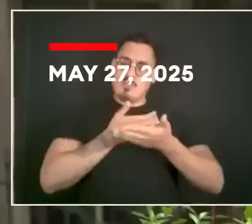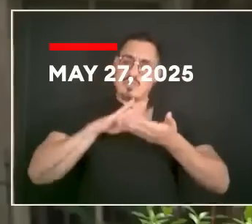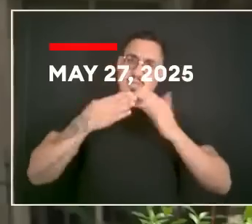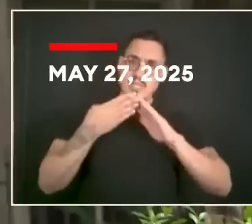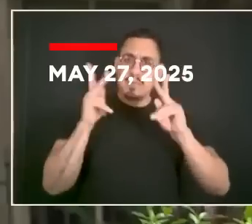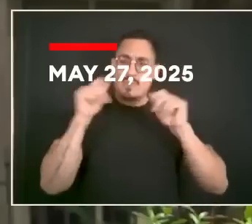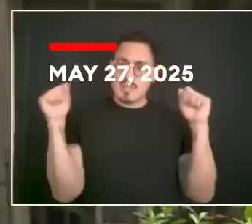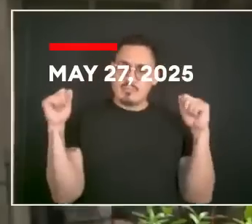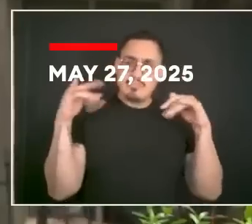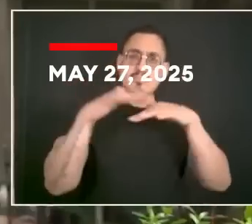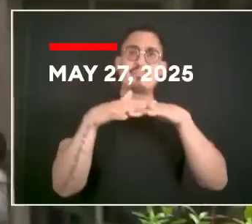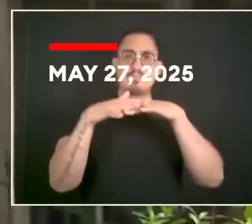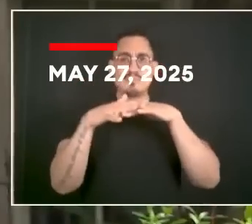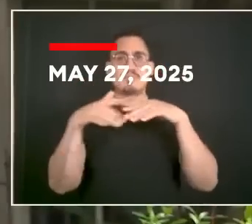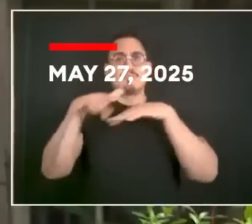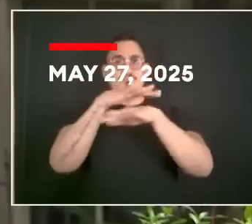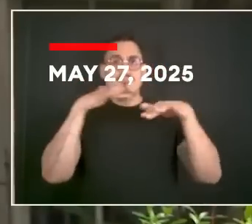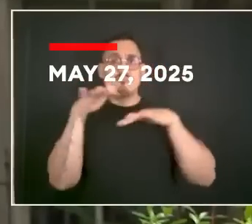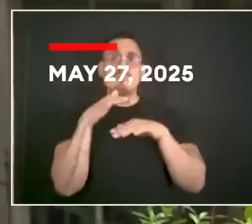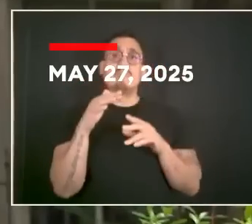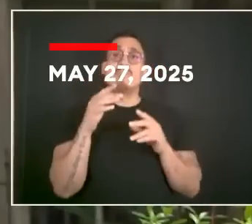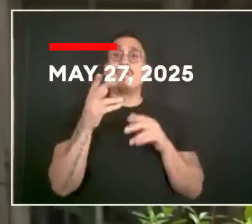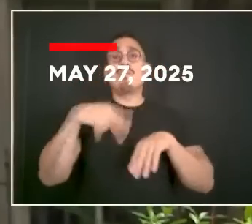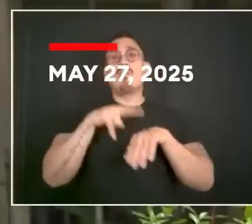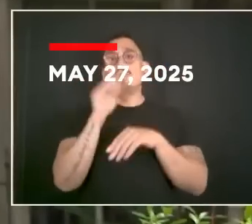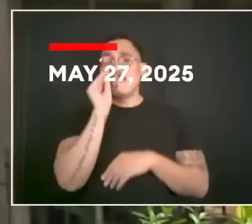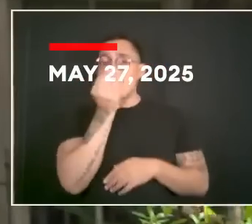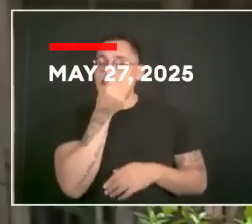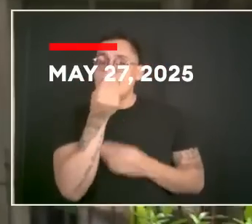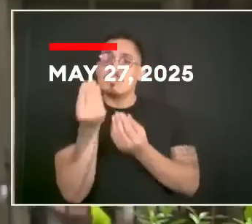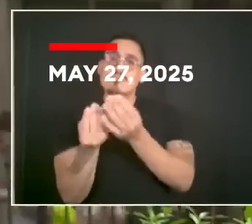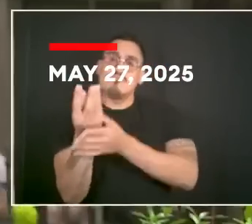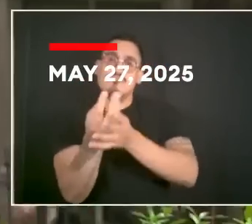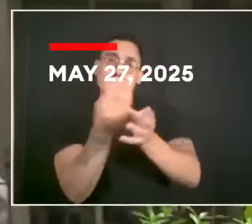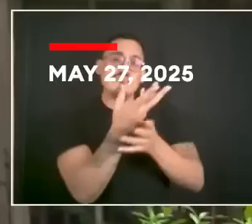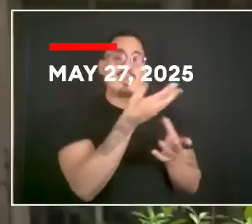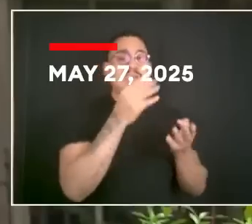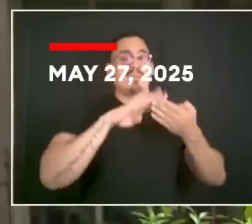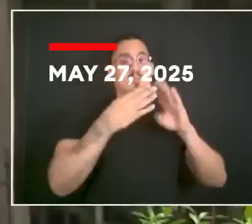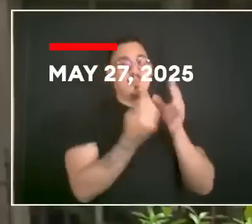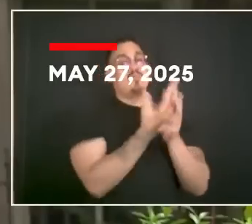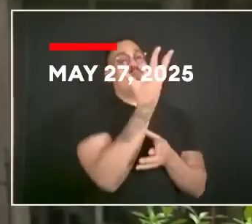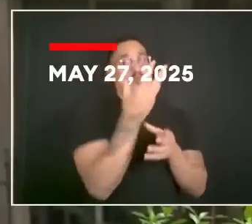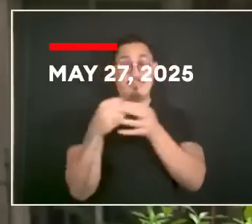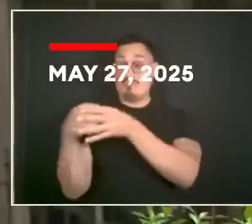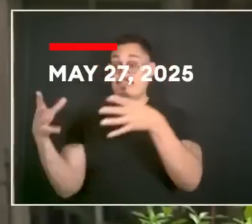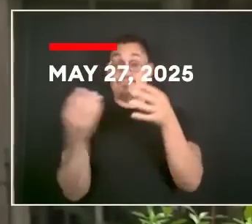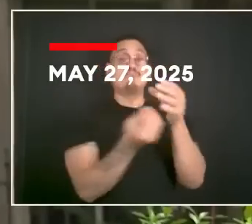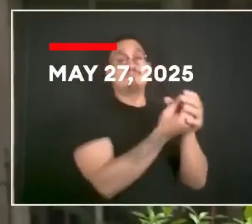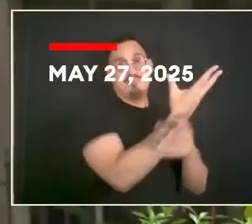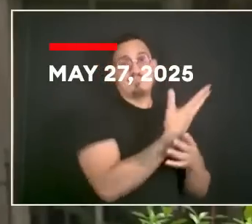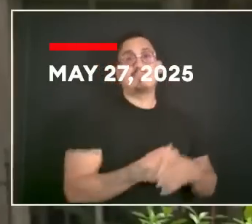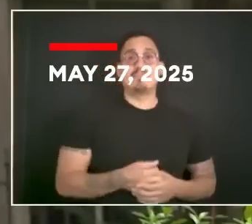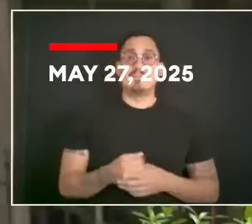only cross-pollinating the flowers, but cross-pollinating communities. And so let me open up a few questions. We have the